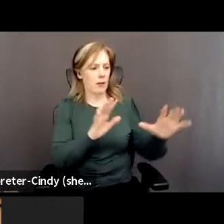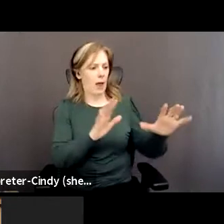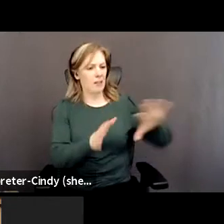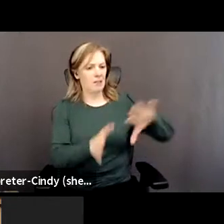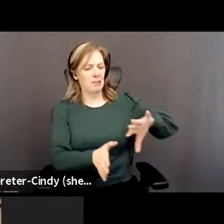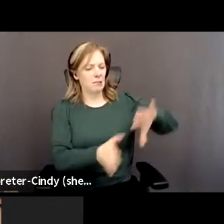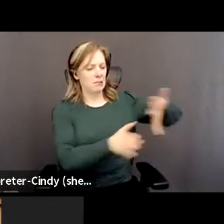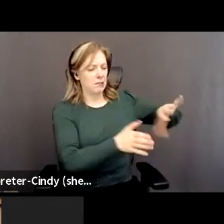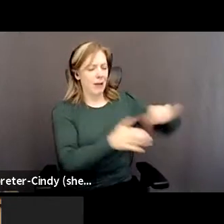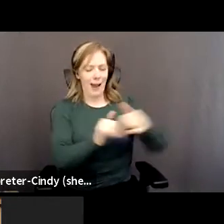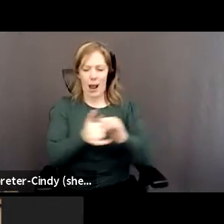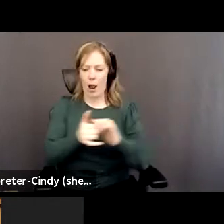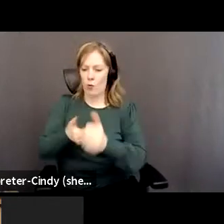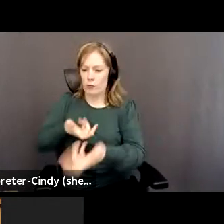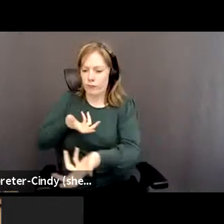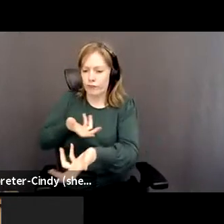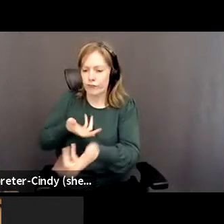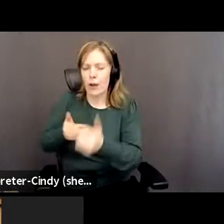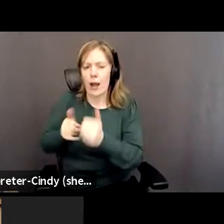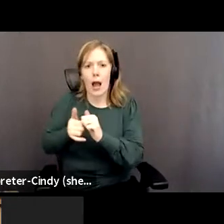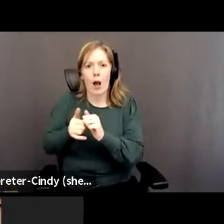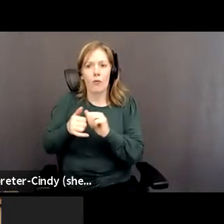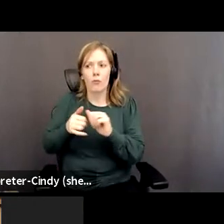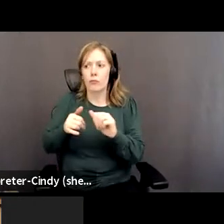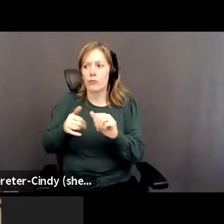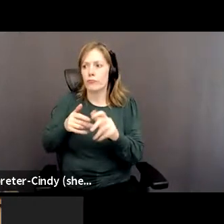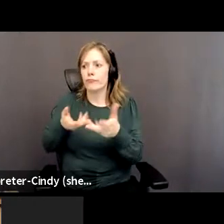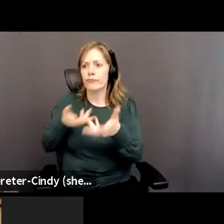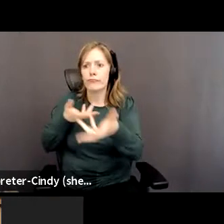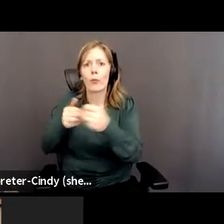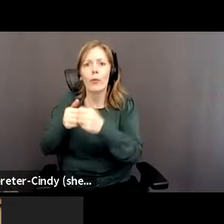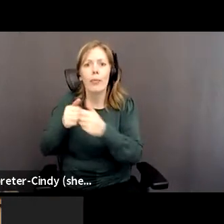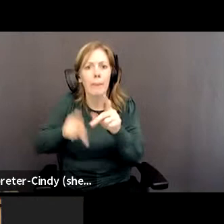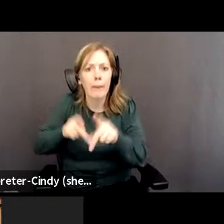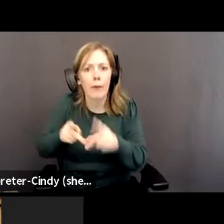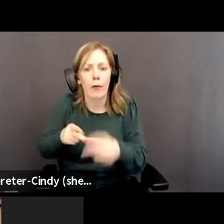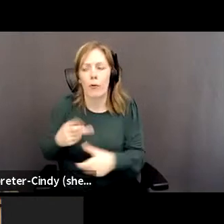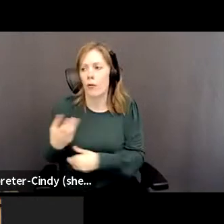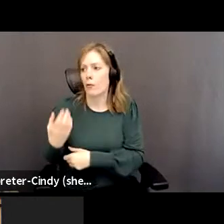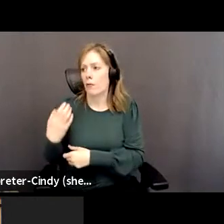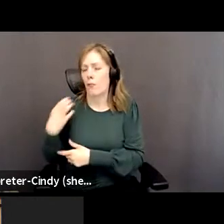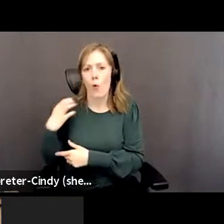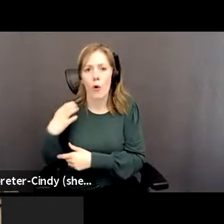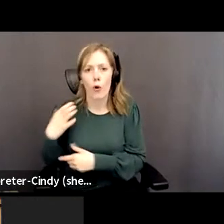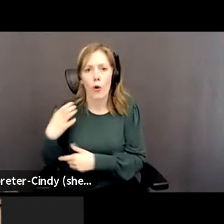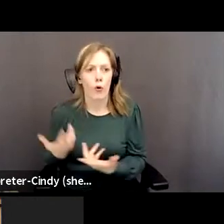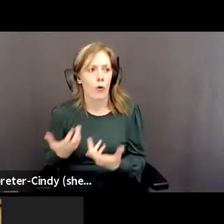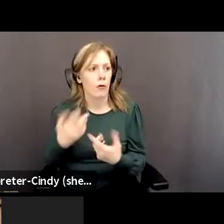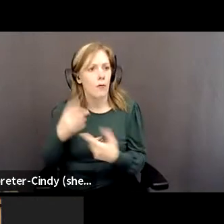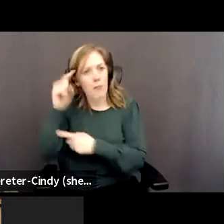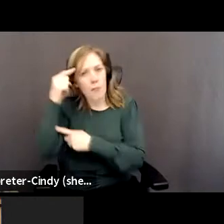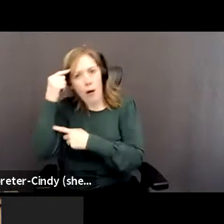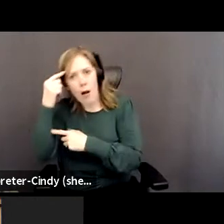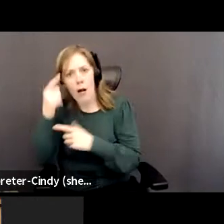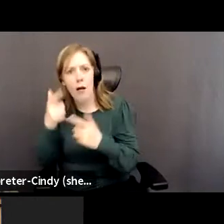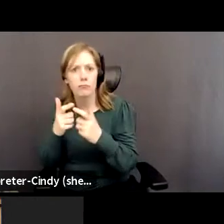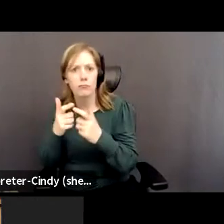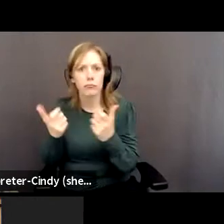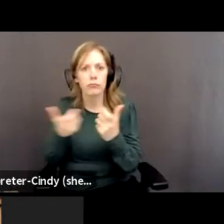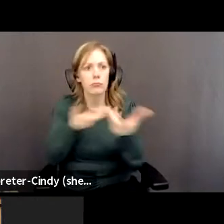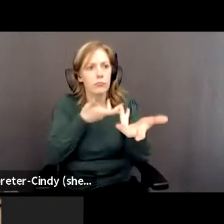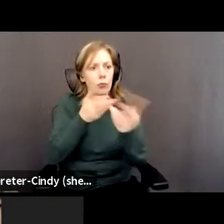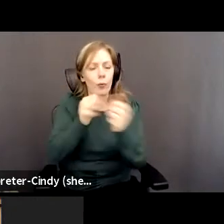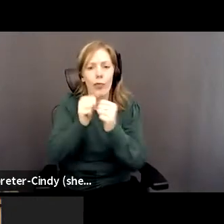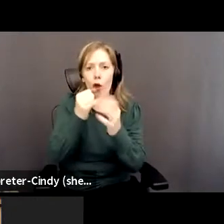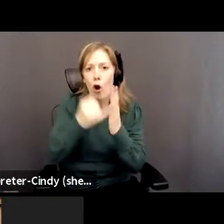we want to relate differently as employers? How do we want to relate differently as the arts institution, you know, working with artists or whatever it is? How do we